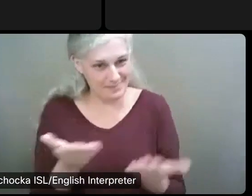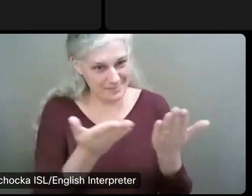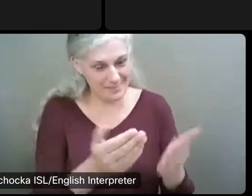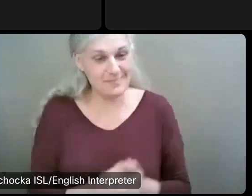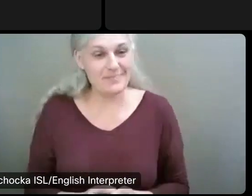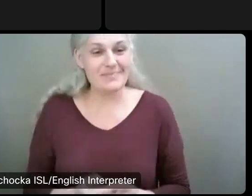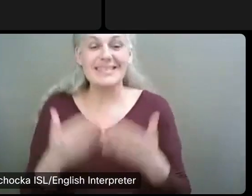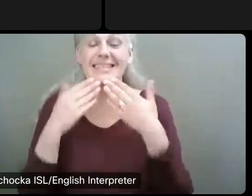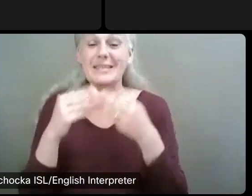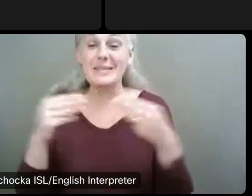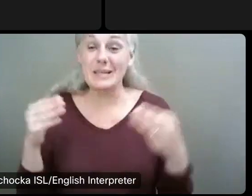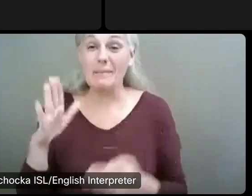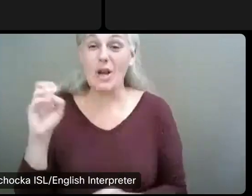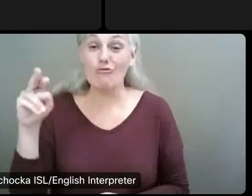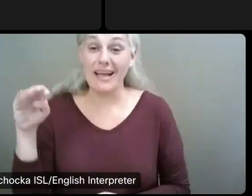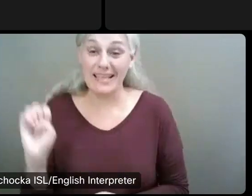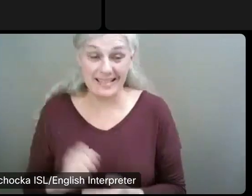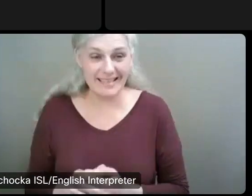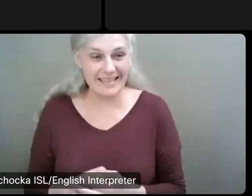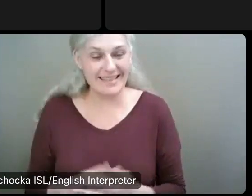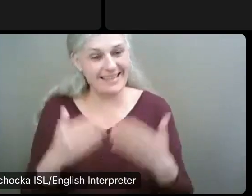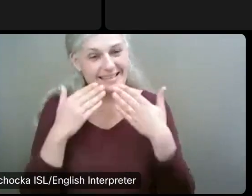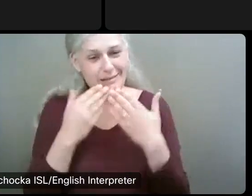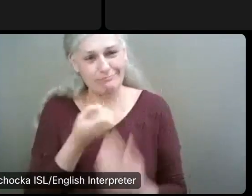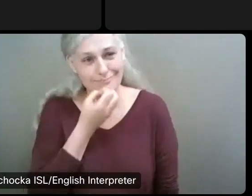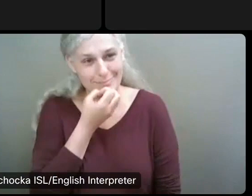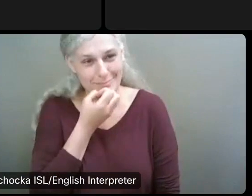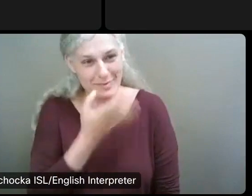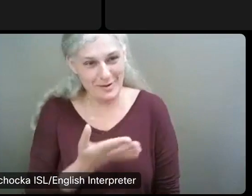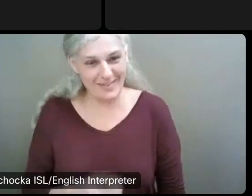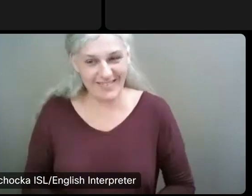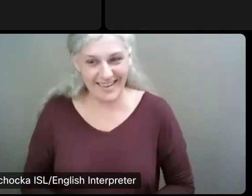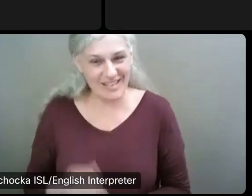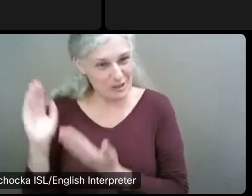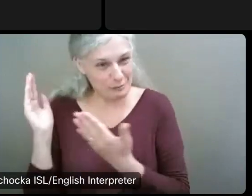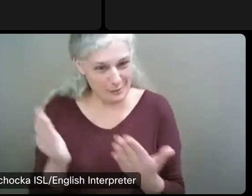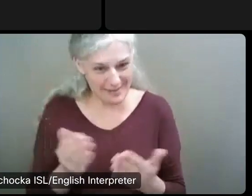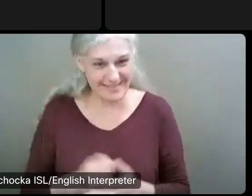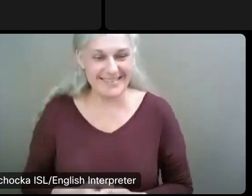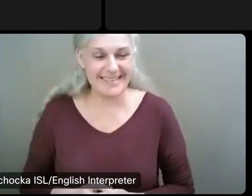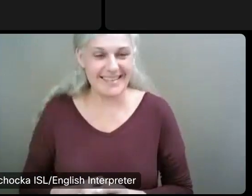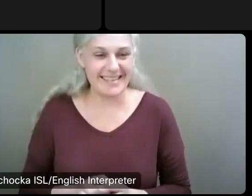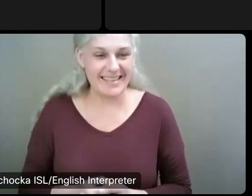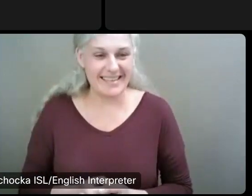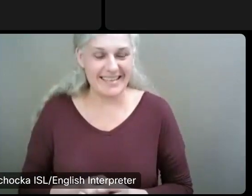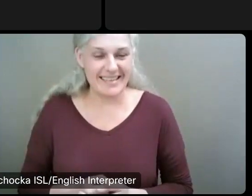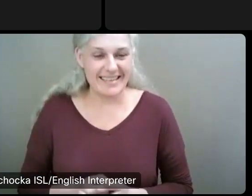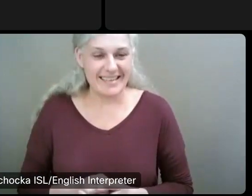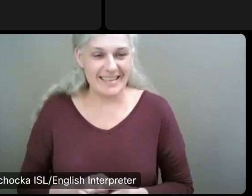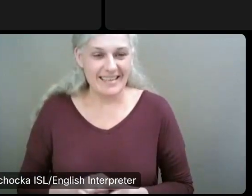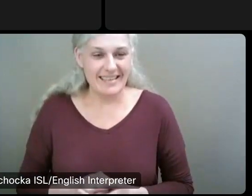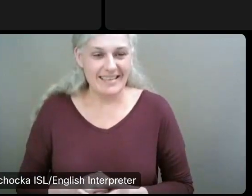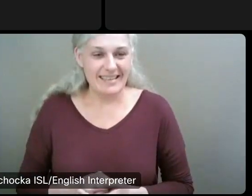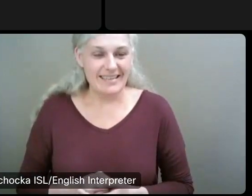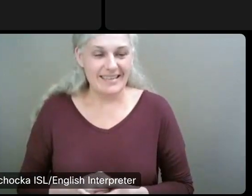Thank you so much, Lorraine, and thank you for that wonderful introduction. So it's a case